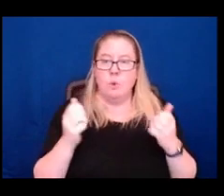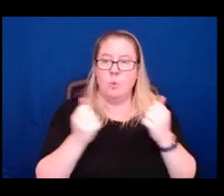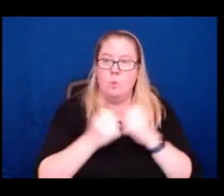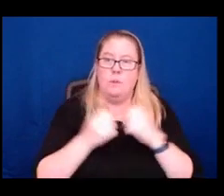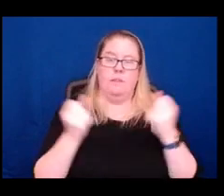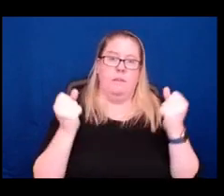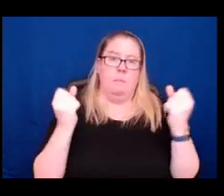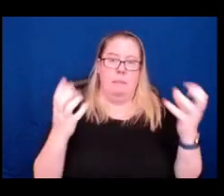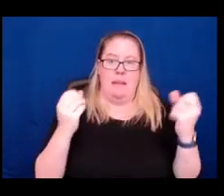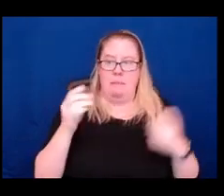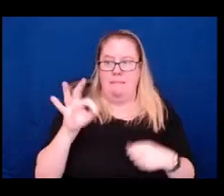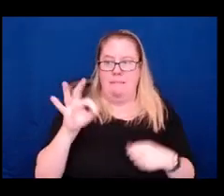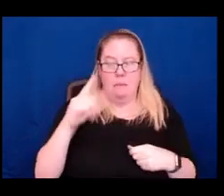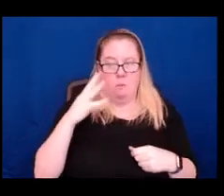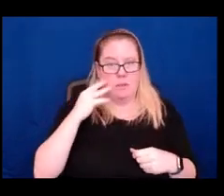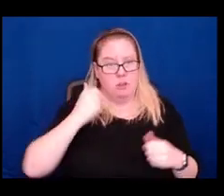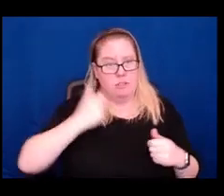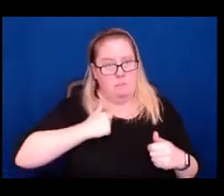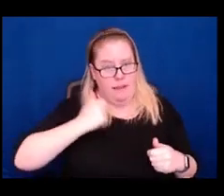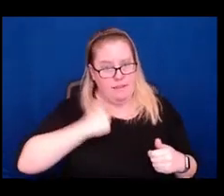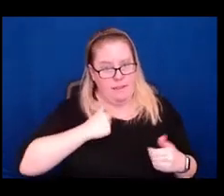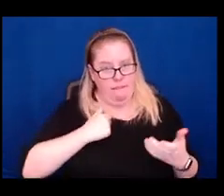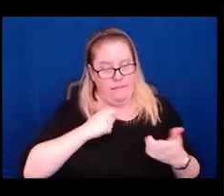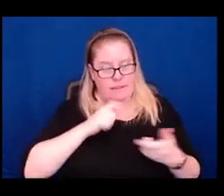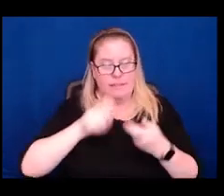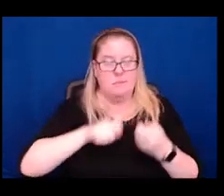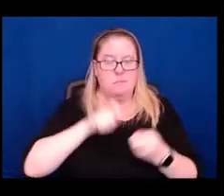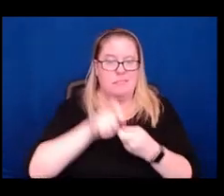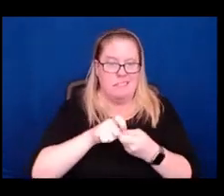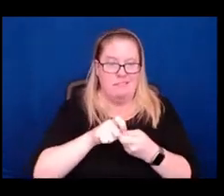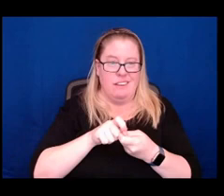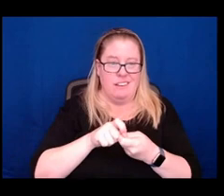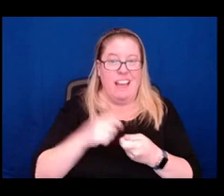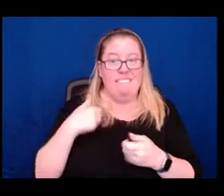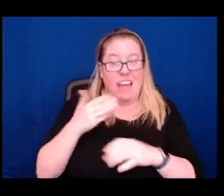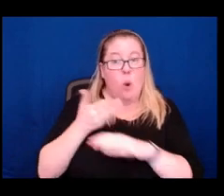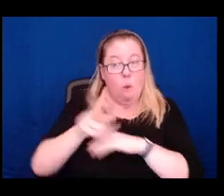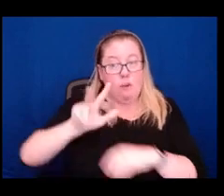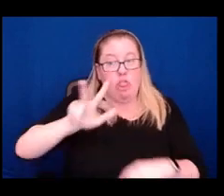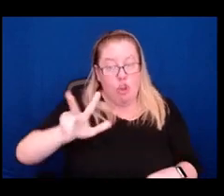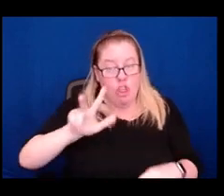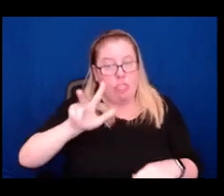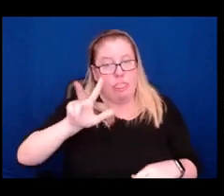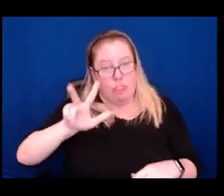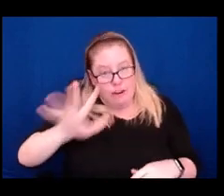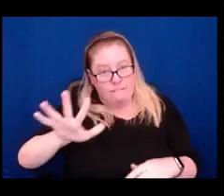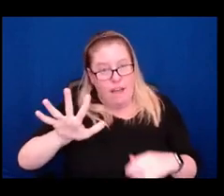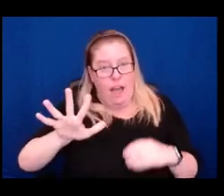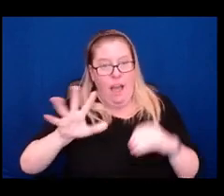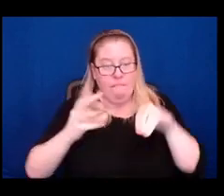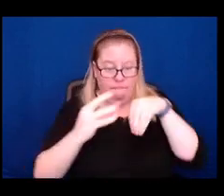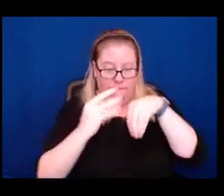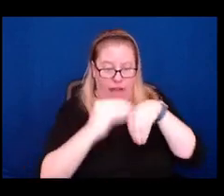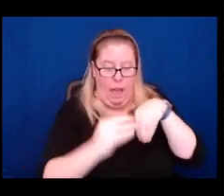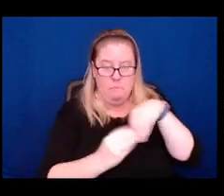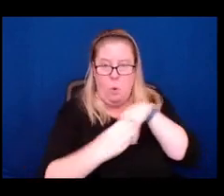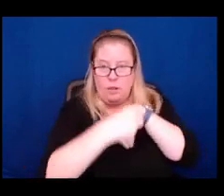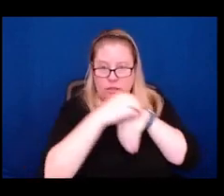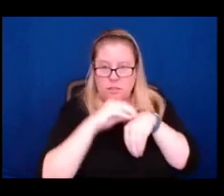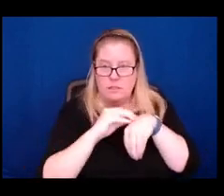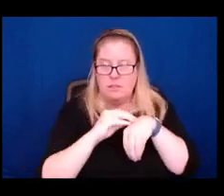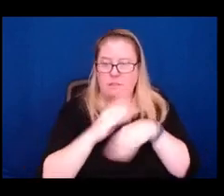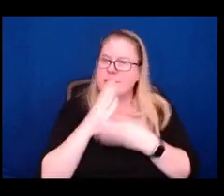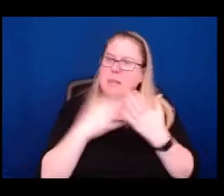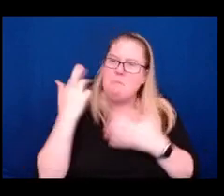with the many fibroids that I've had, to be specific, over 35, for some reason,